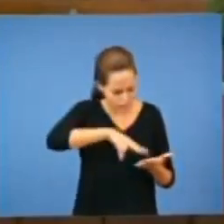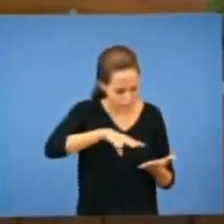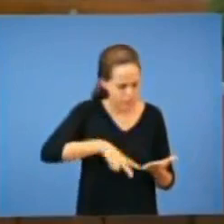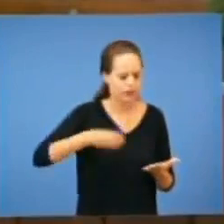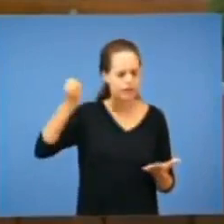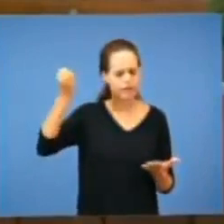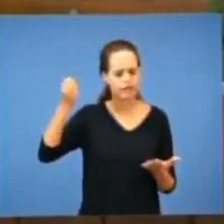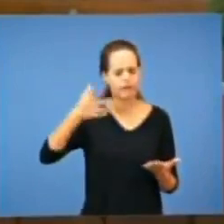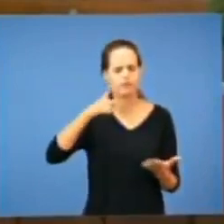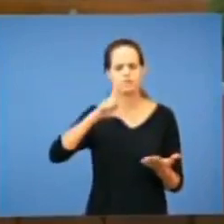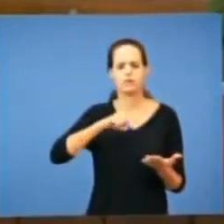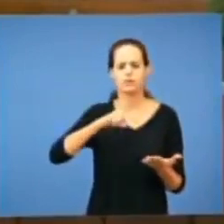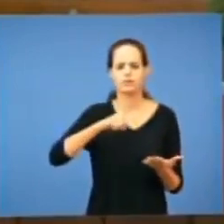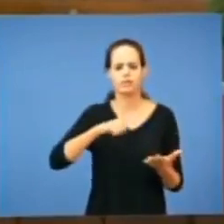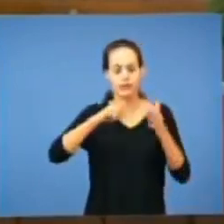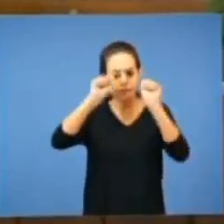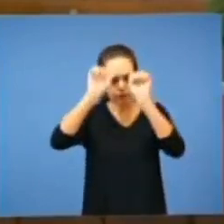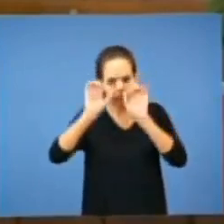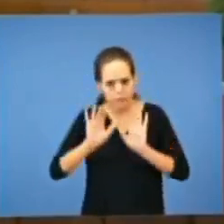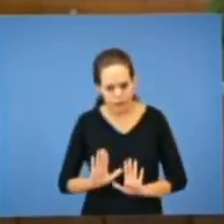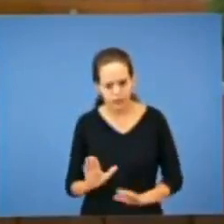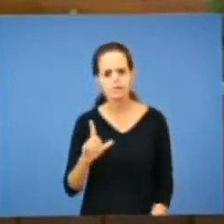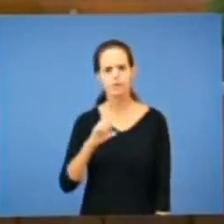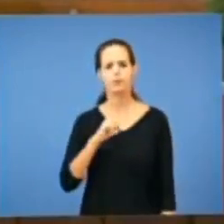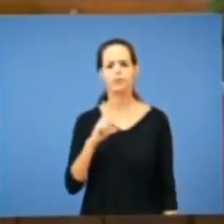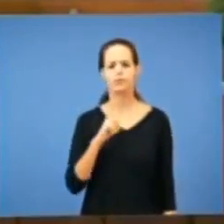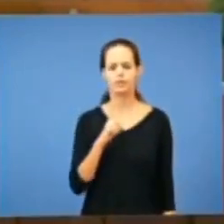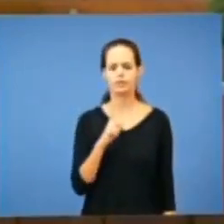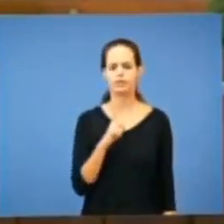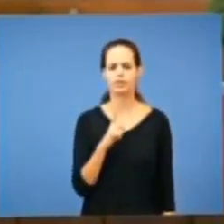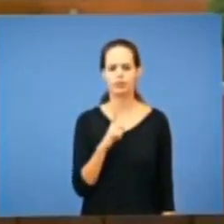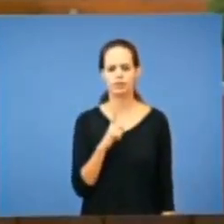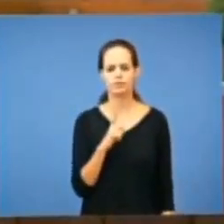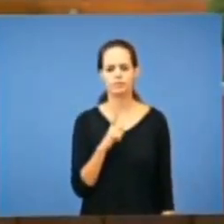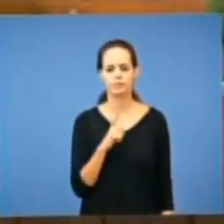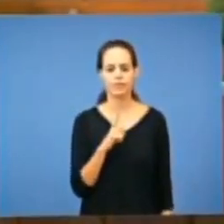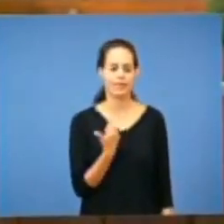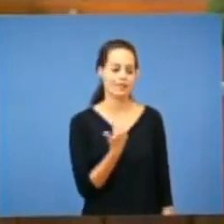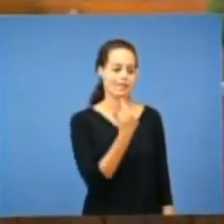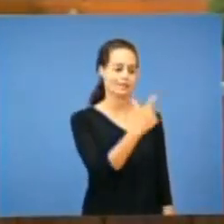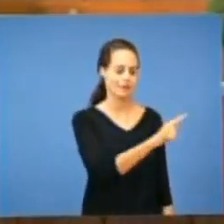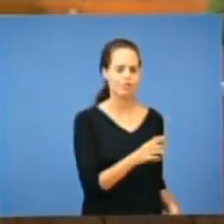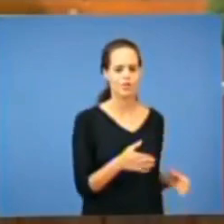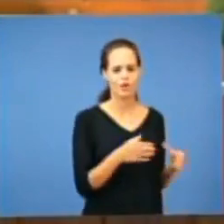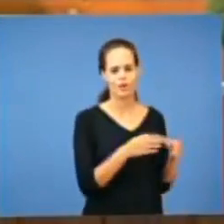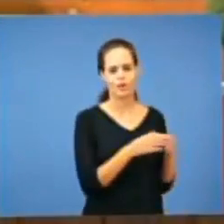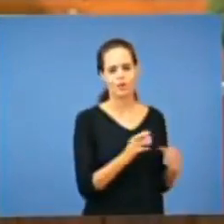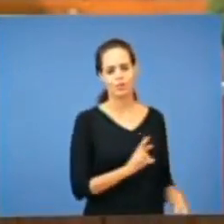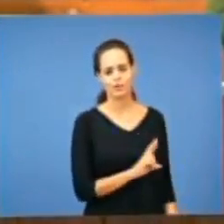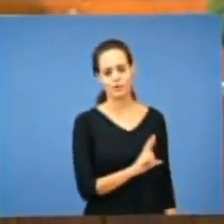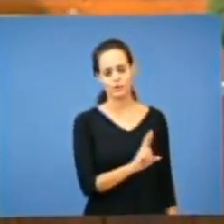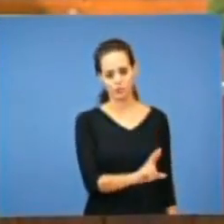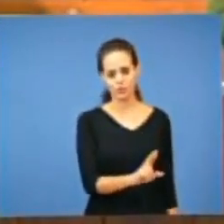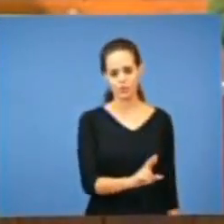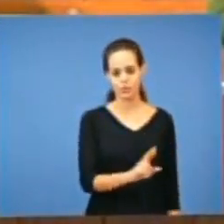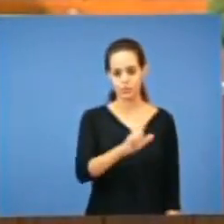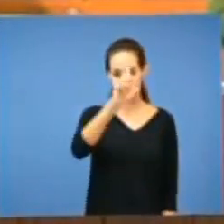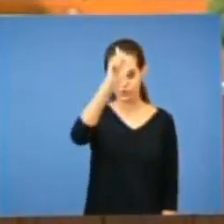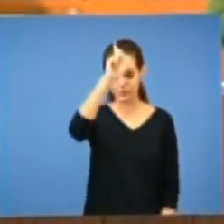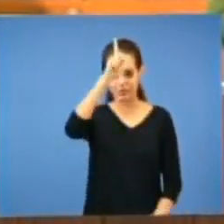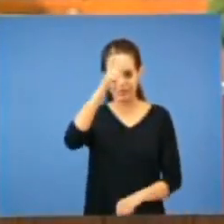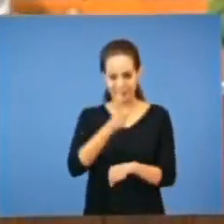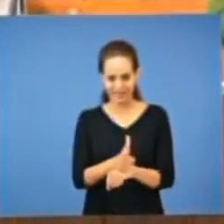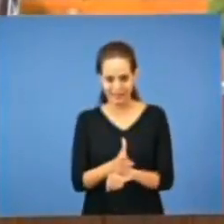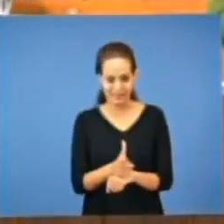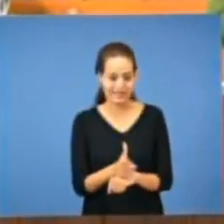began to get awoken. The church is not more awoken because the leaders don't allow it. They try to hold the